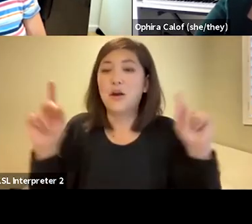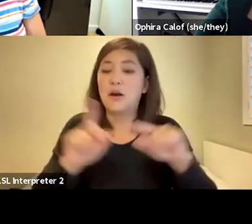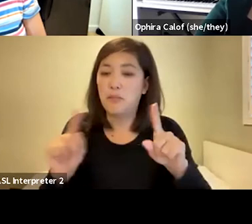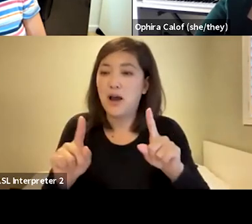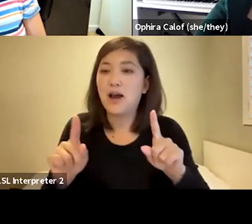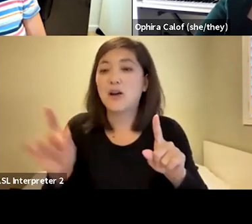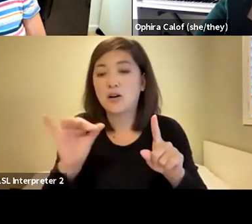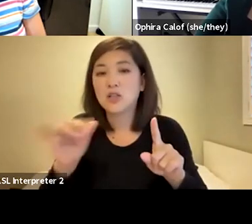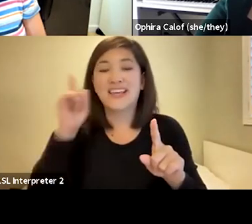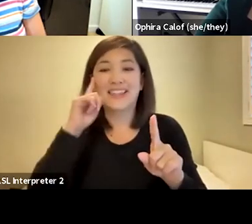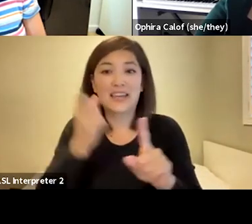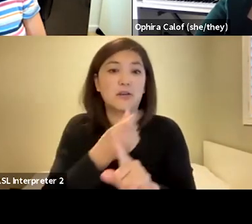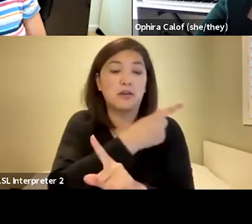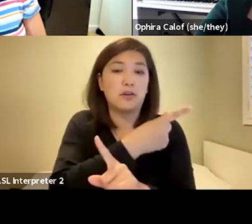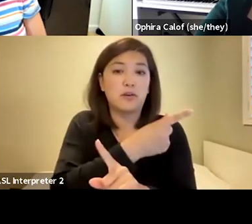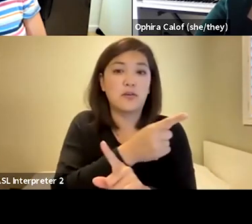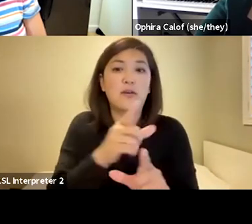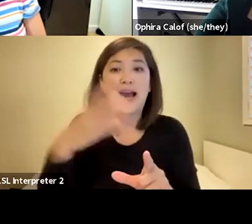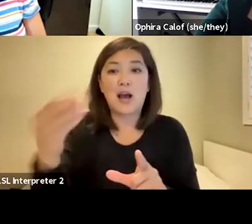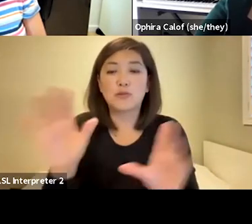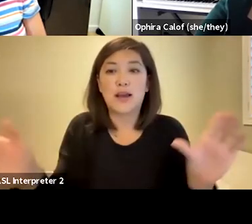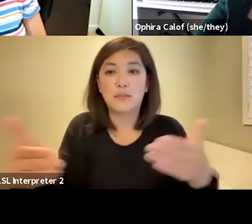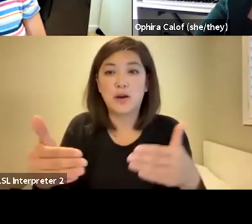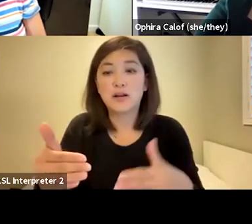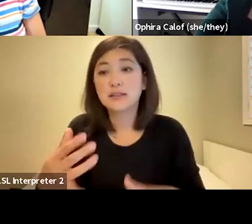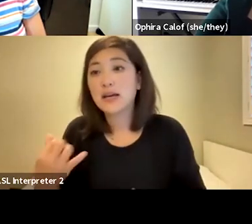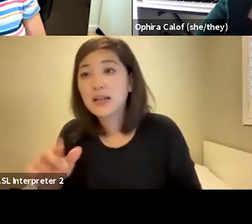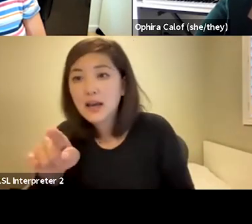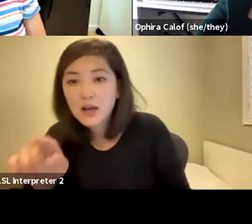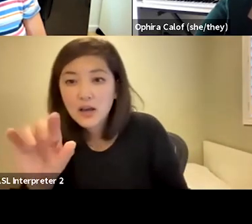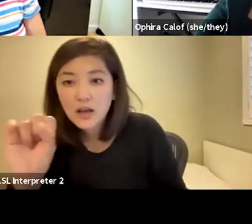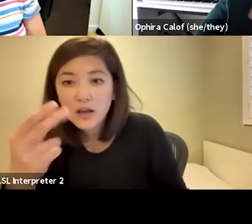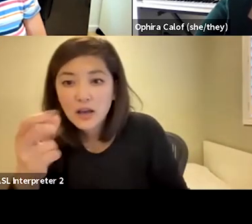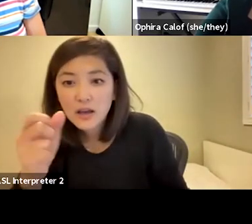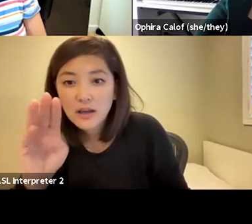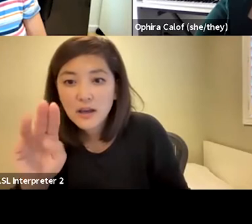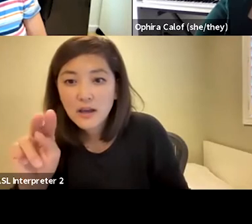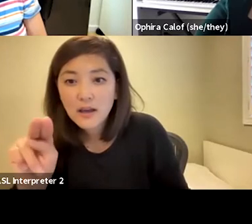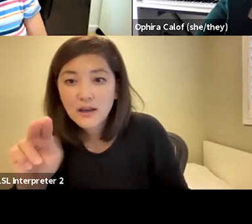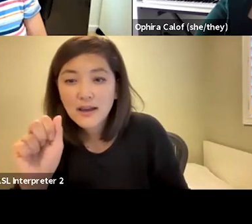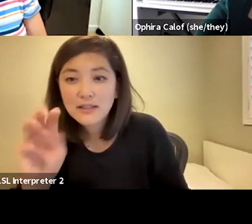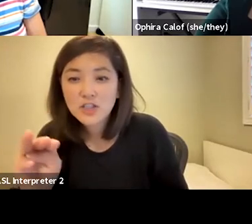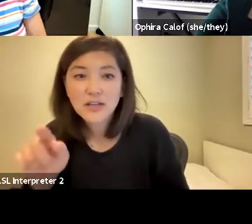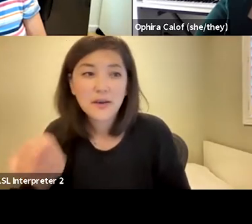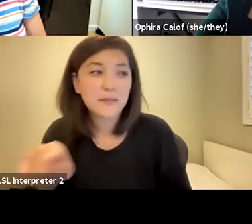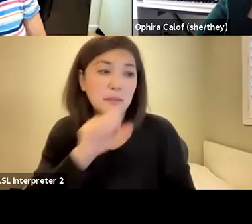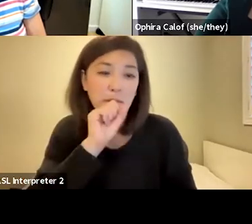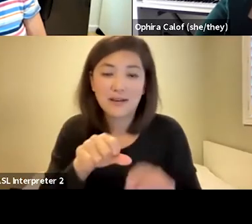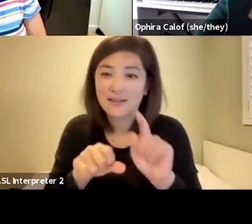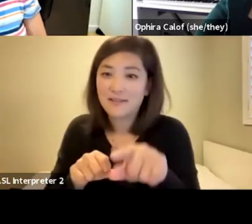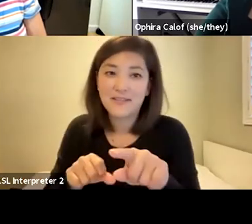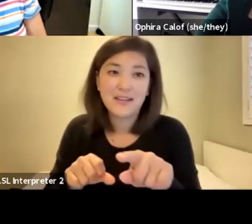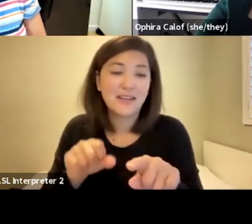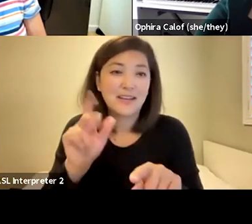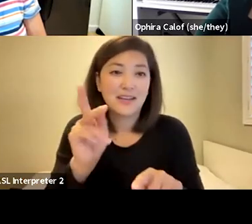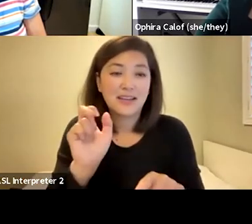box. I'd love to pivot to Shabnam now. Now, I personally love co-viewing series. I'm talking like Hippo